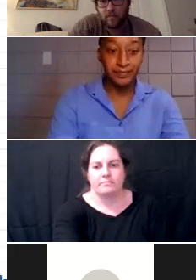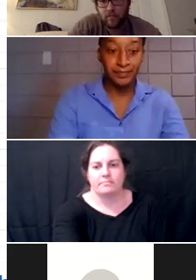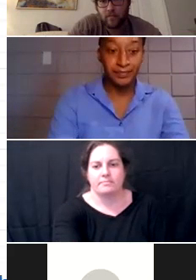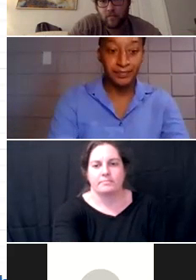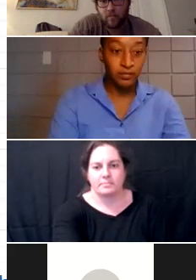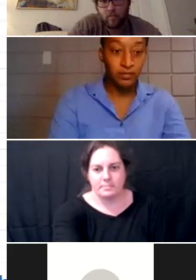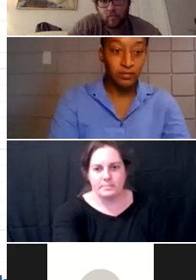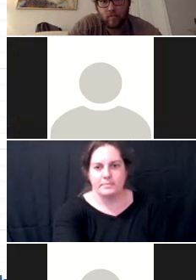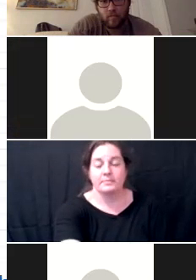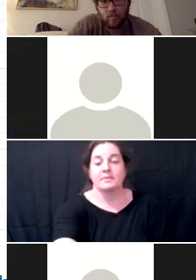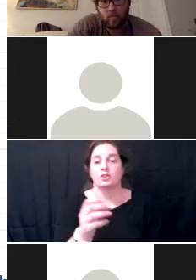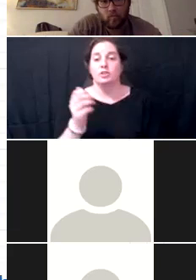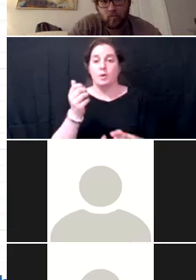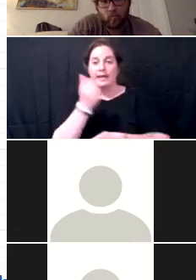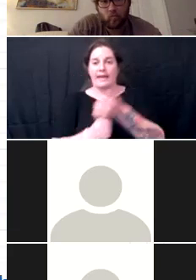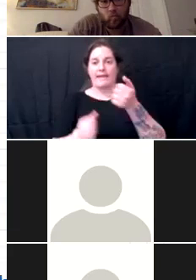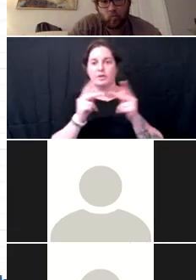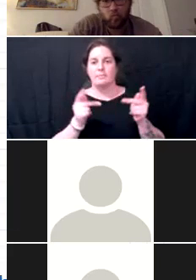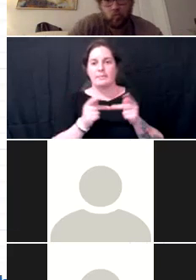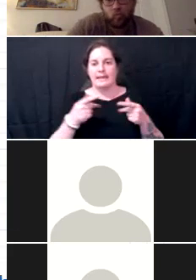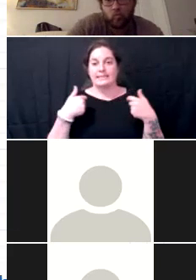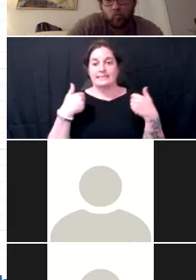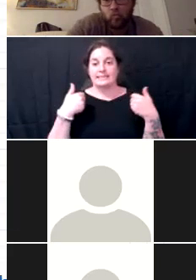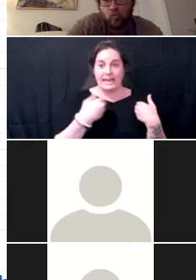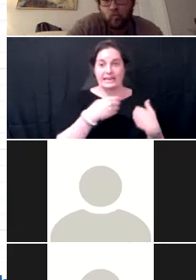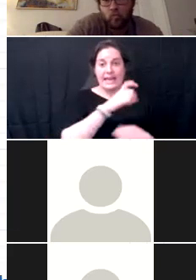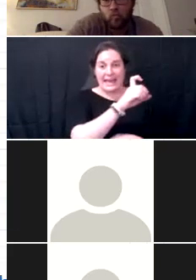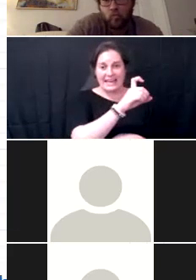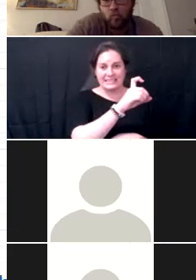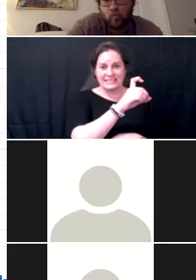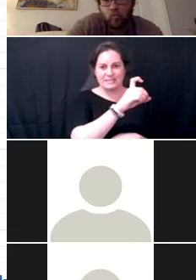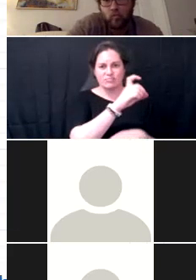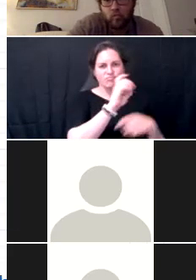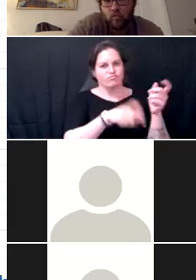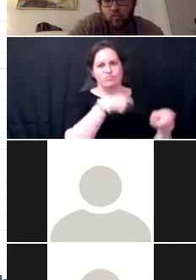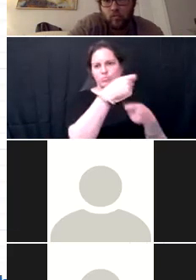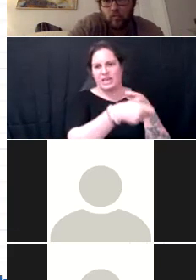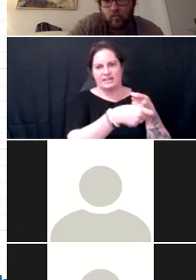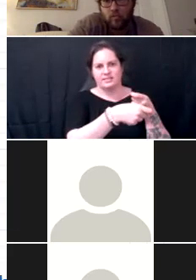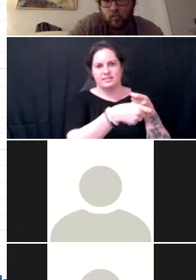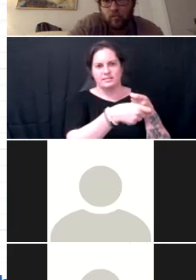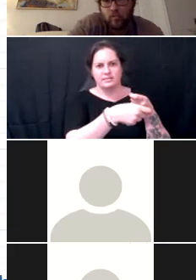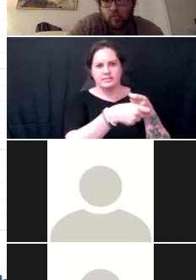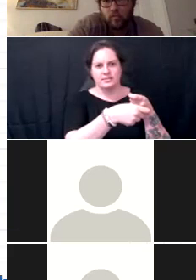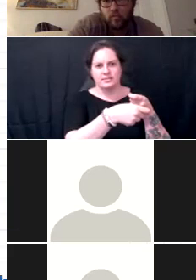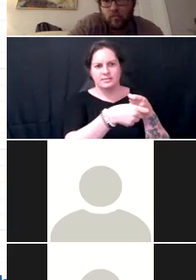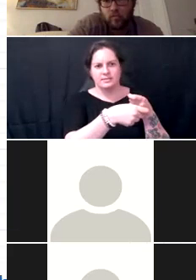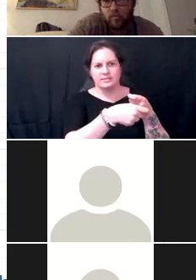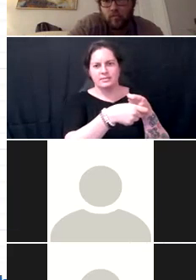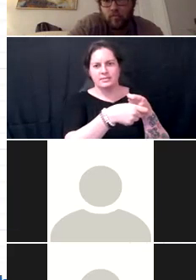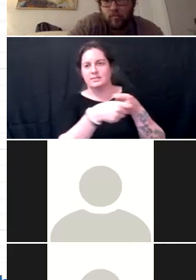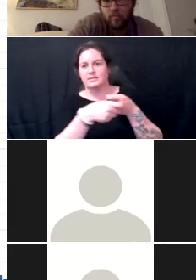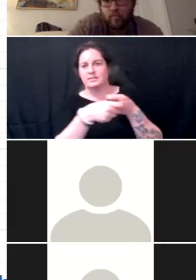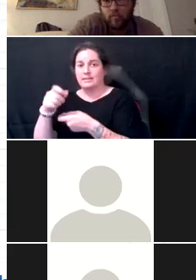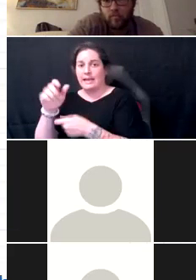a y, and everywhere I had an a, I put minus g. And so these are